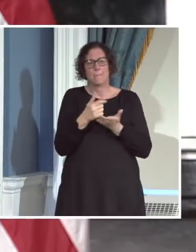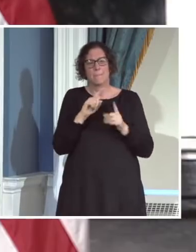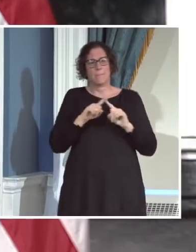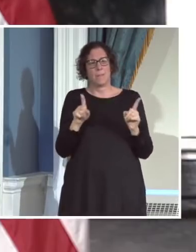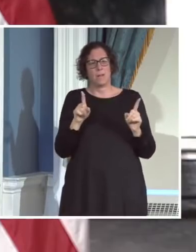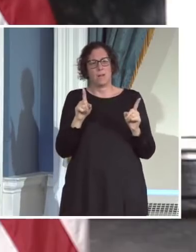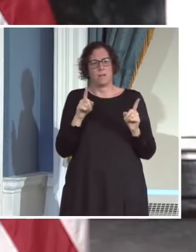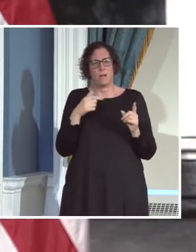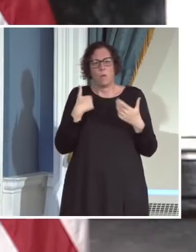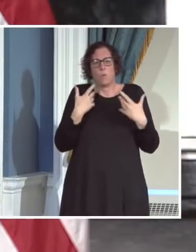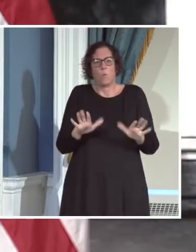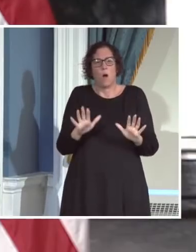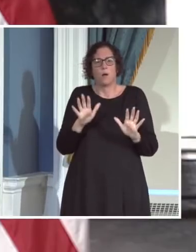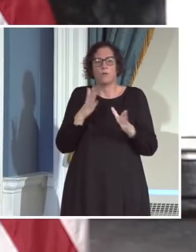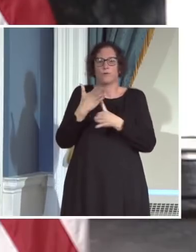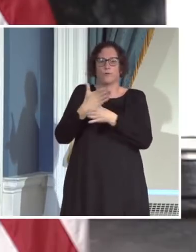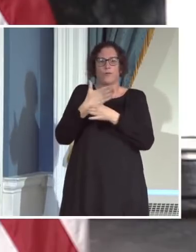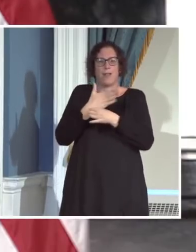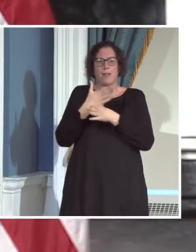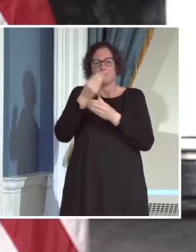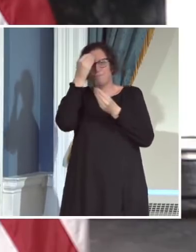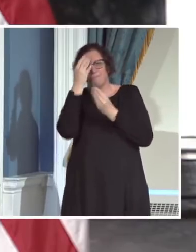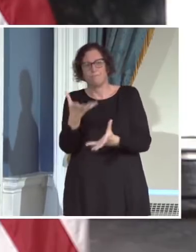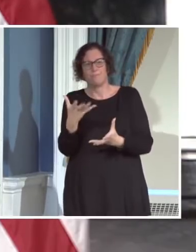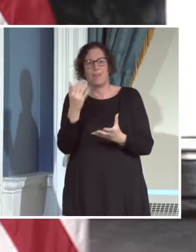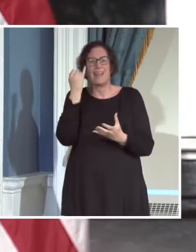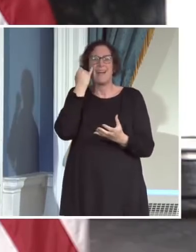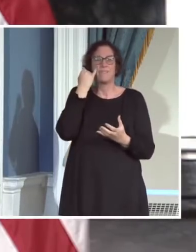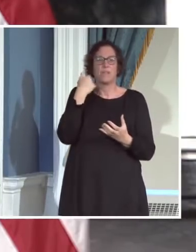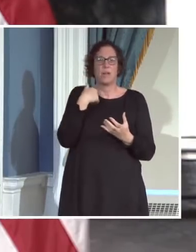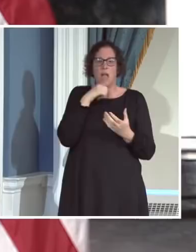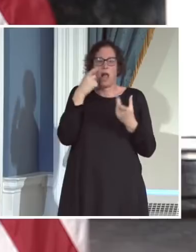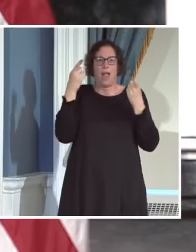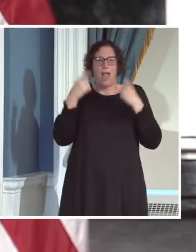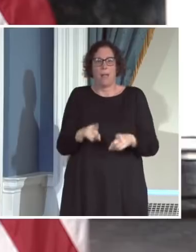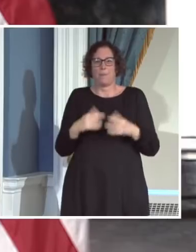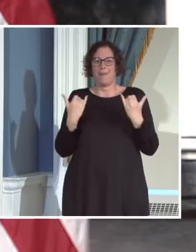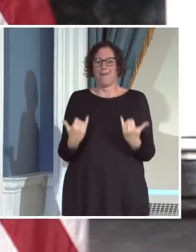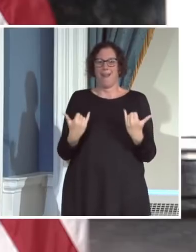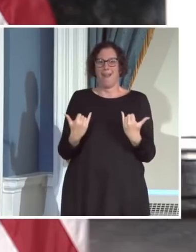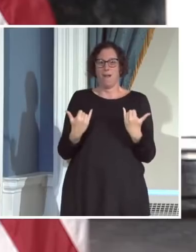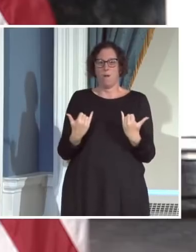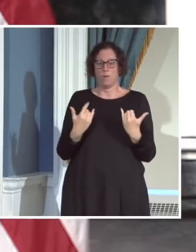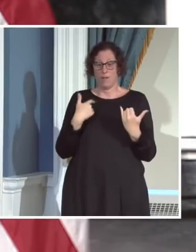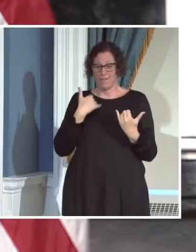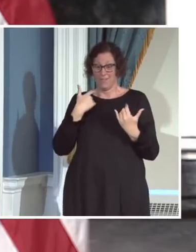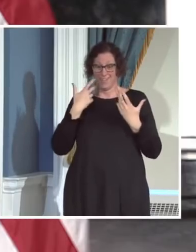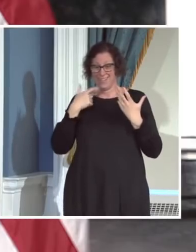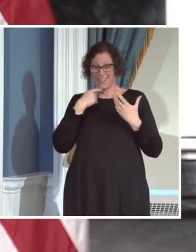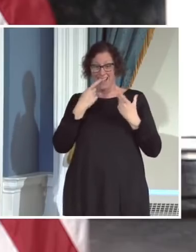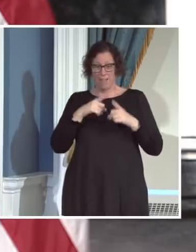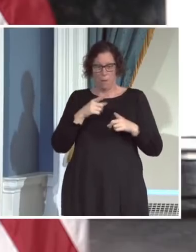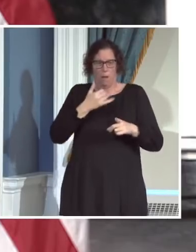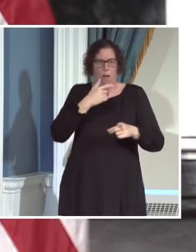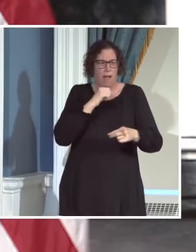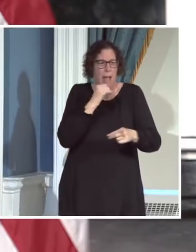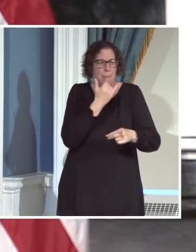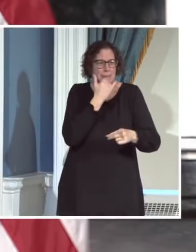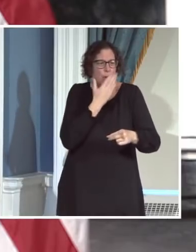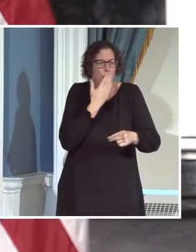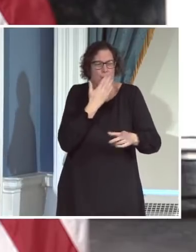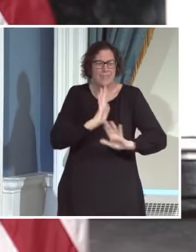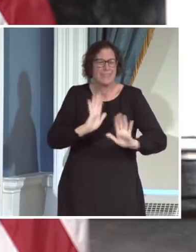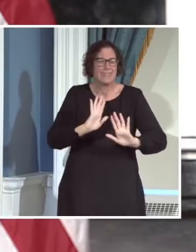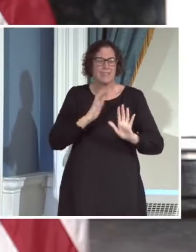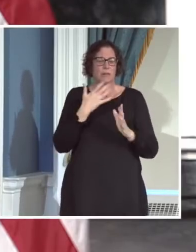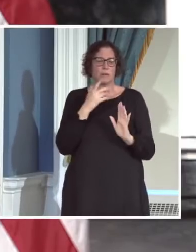so sometimes I fear that the questions or the representation leads people to think things are different